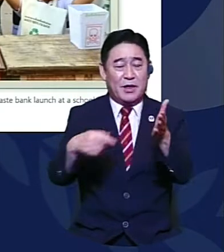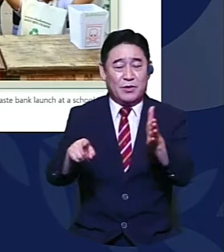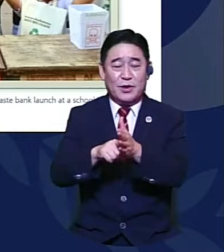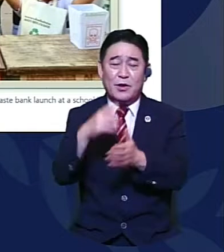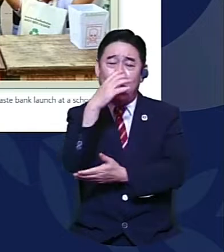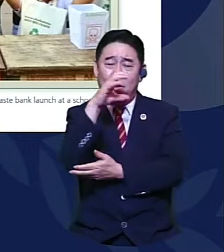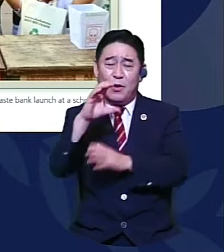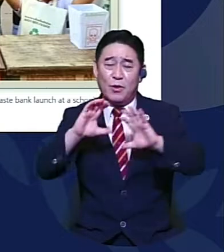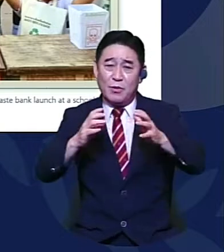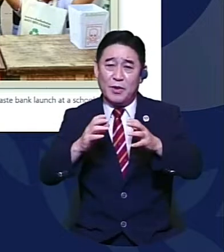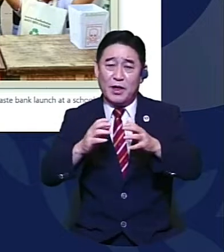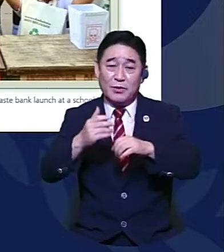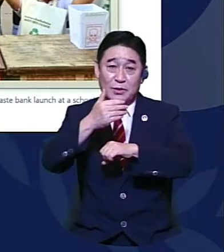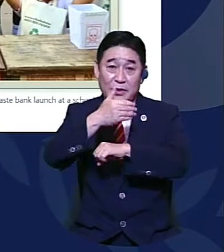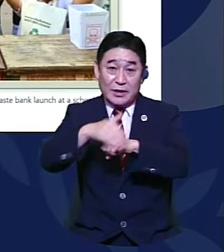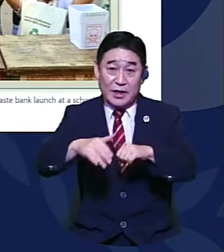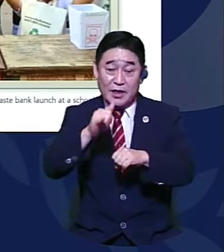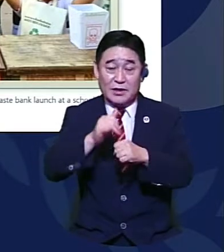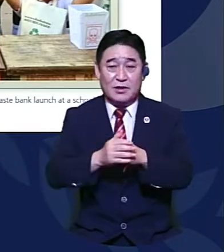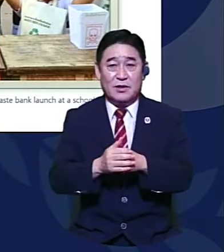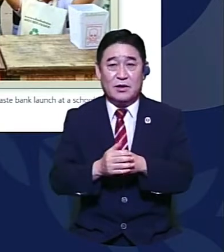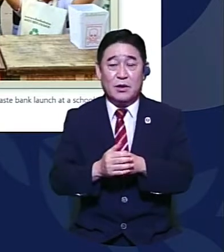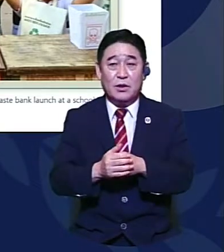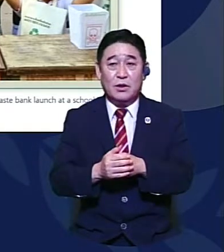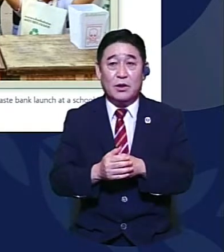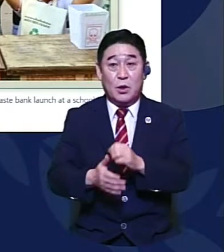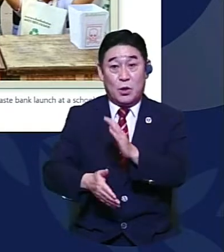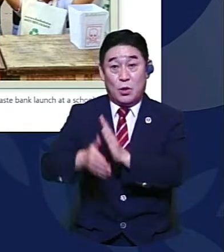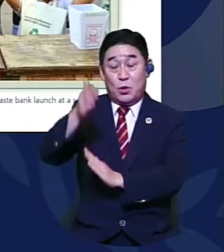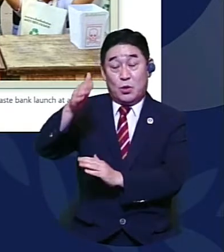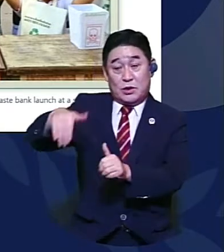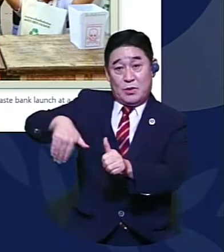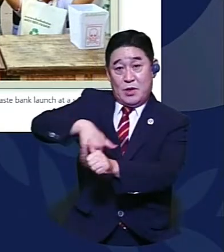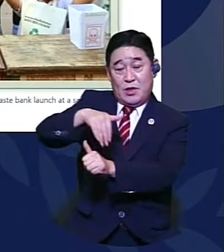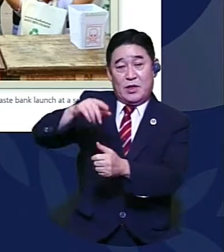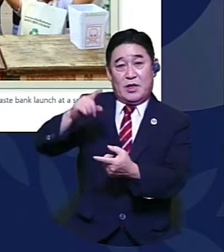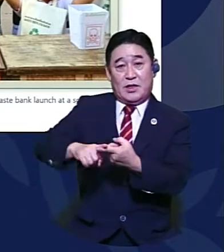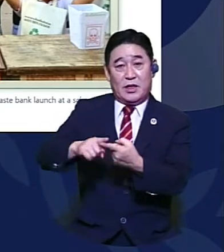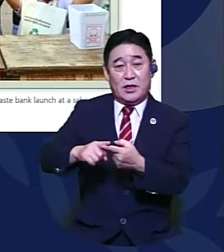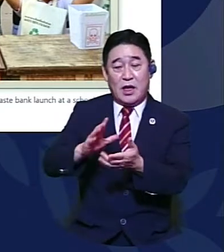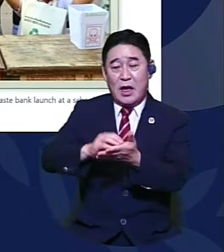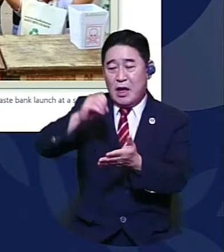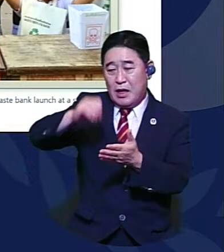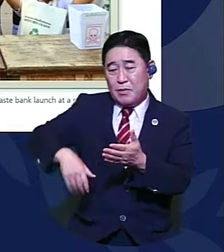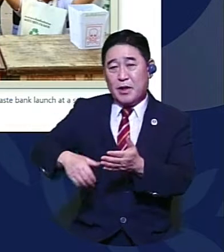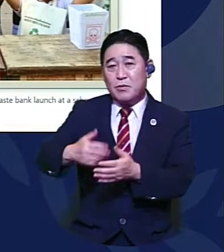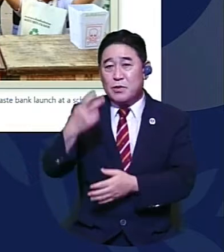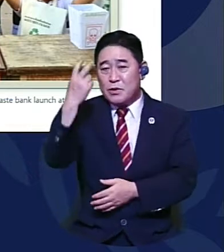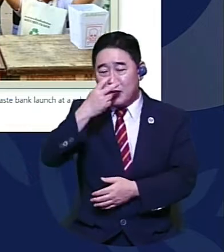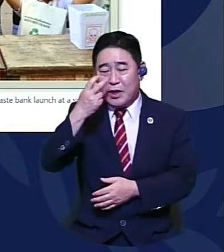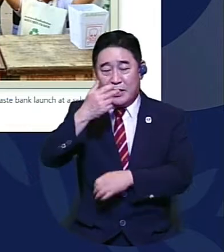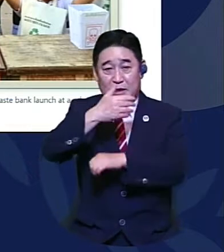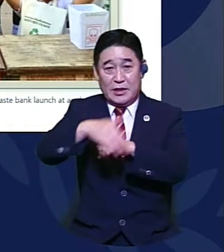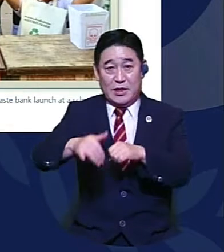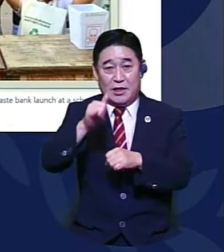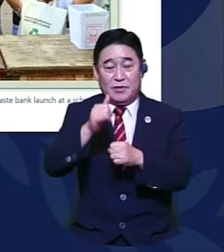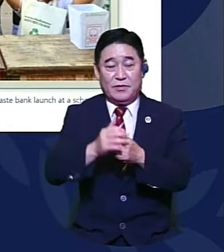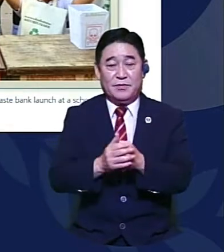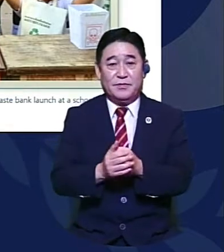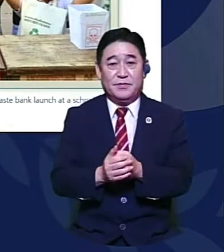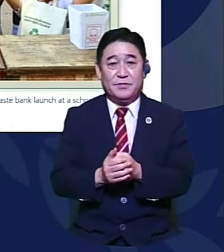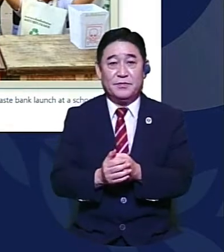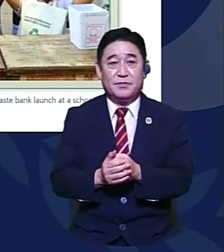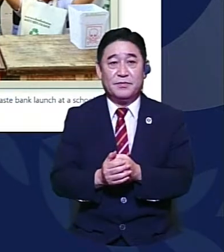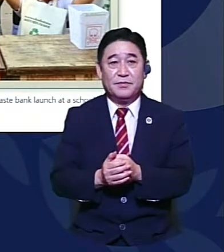set of issues that are more urban, working on waste management. This is the one that you mentioned earlier. I